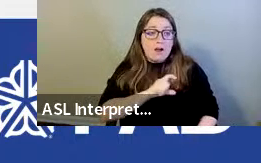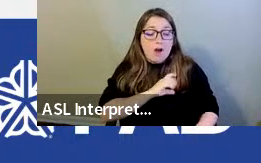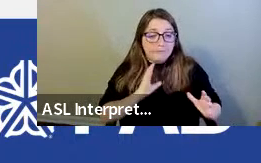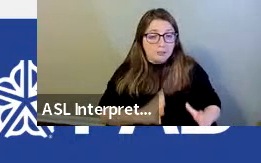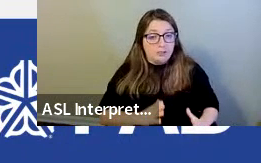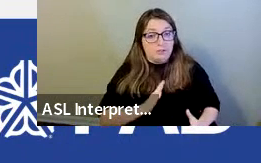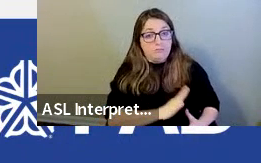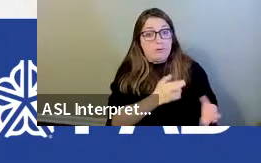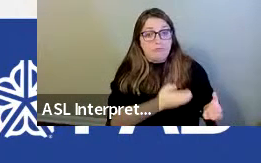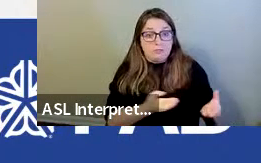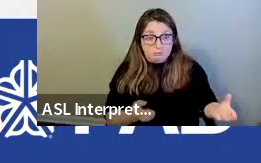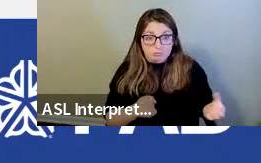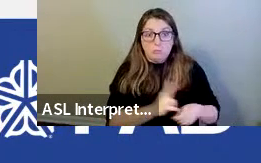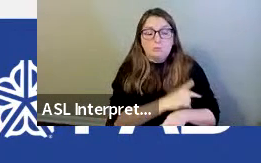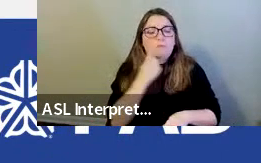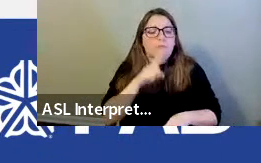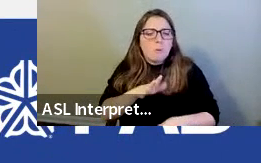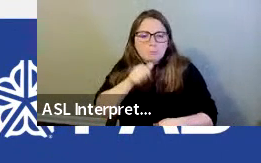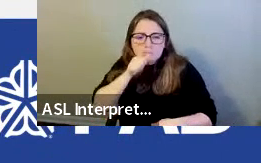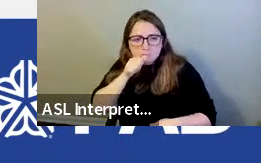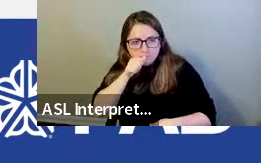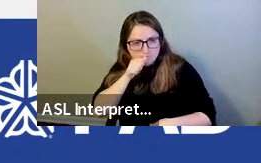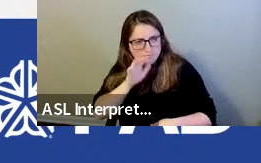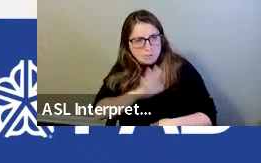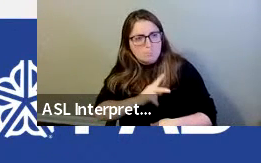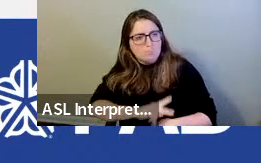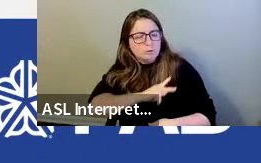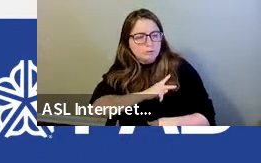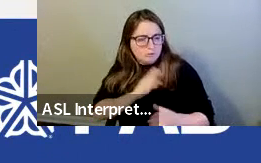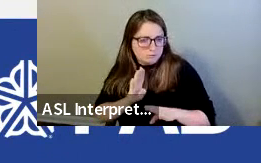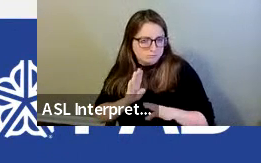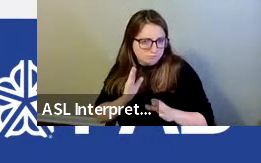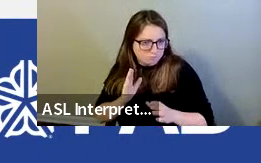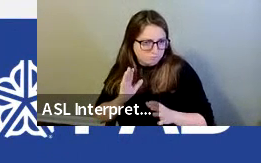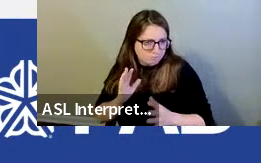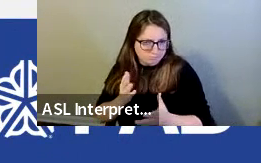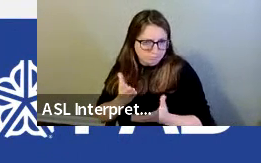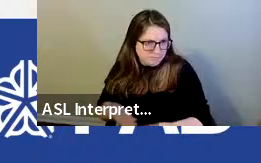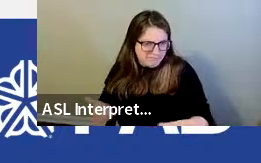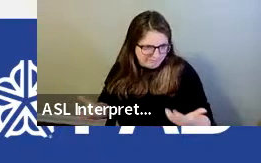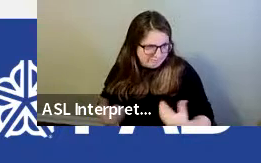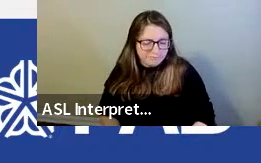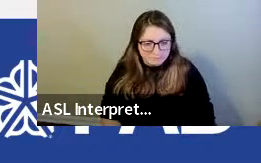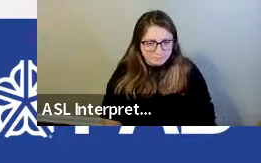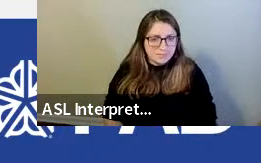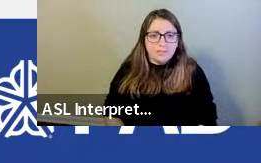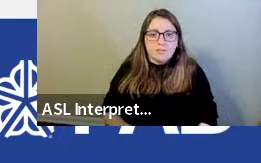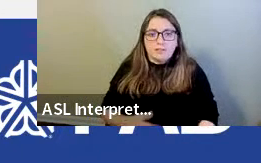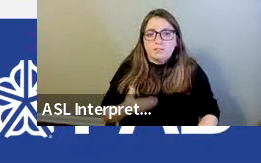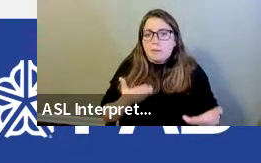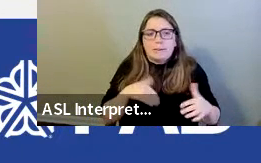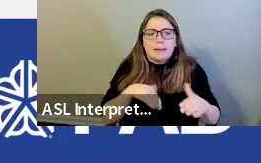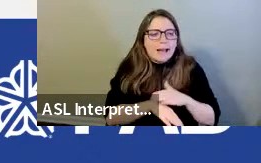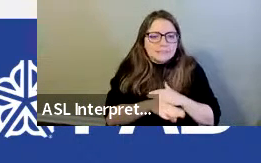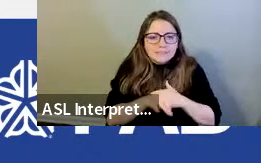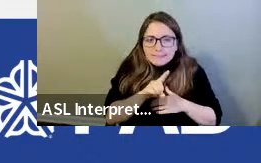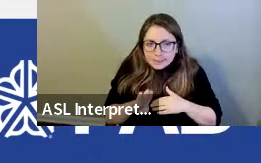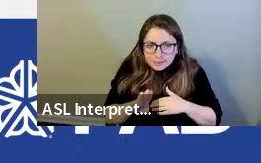that's resources within the office, maybe it's databases, information. And just